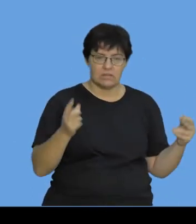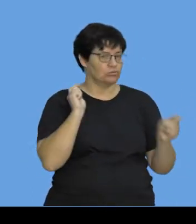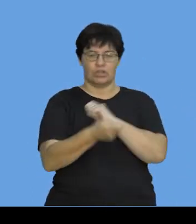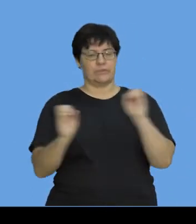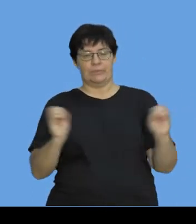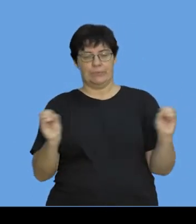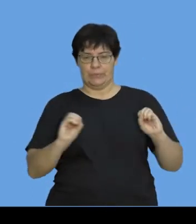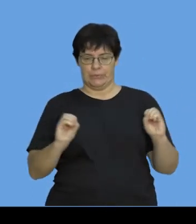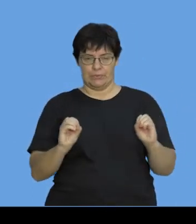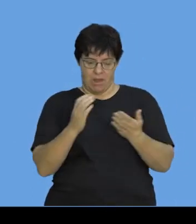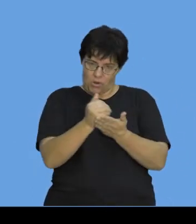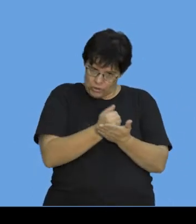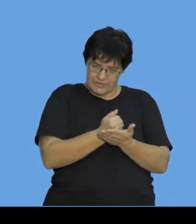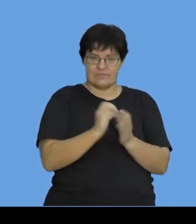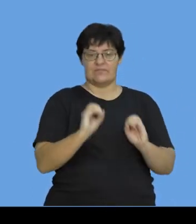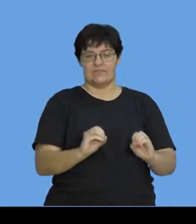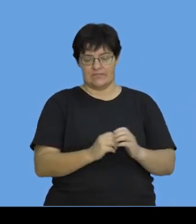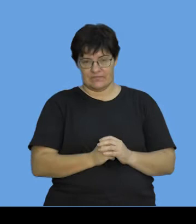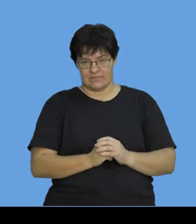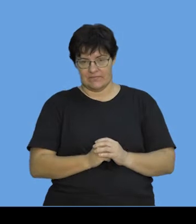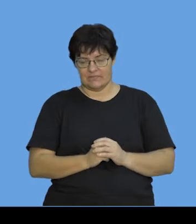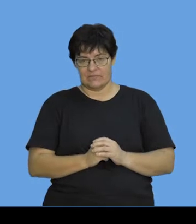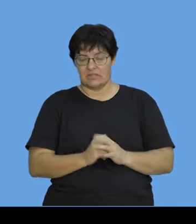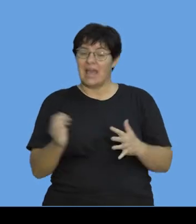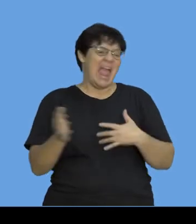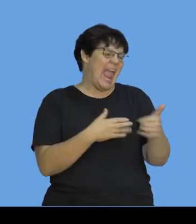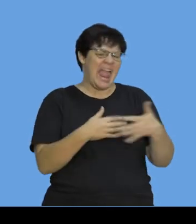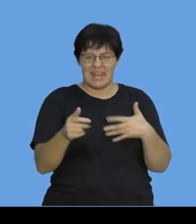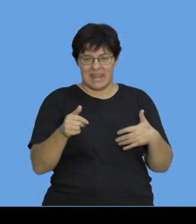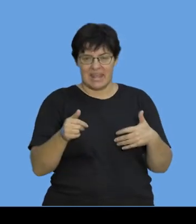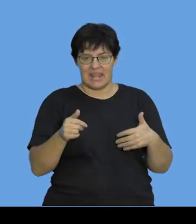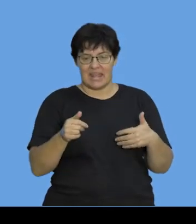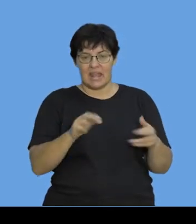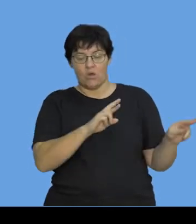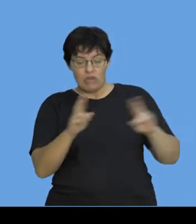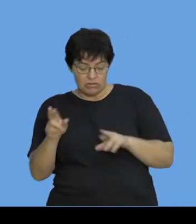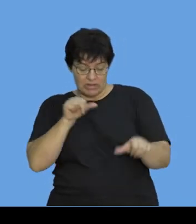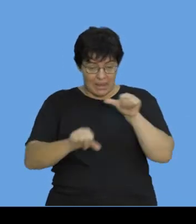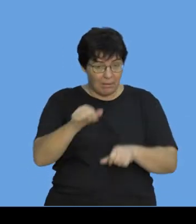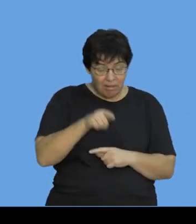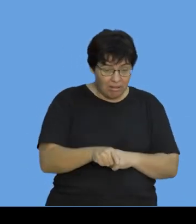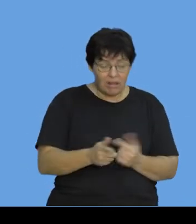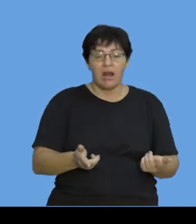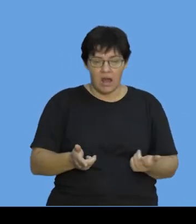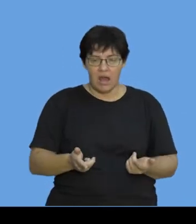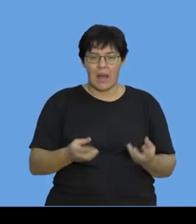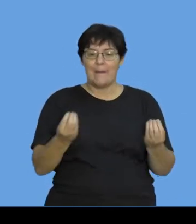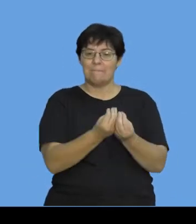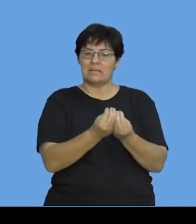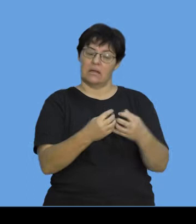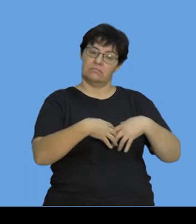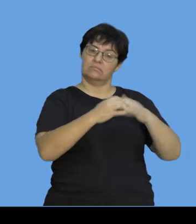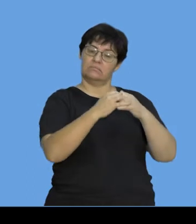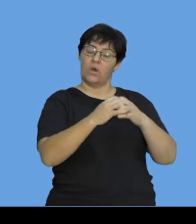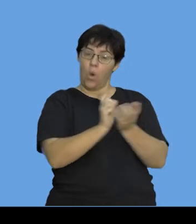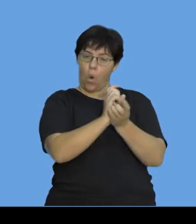to actually look at it. So during any chemical reaction or a chemical change, matter cannot be created or destroyed,